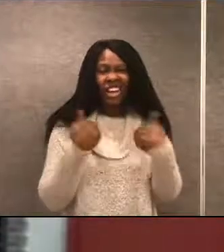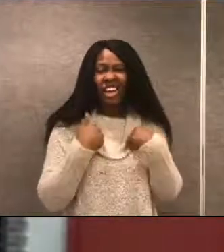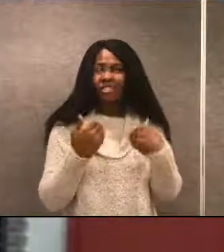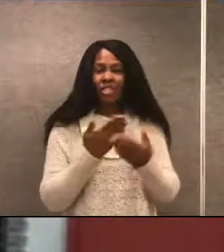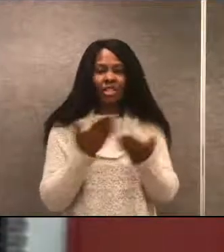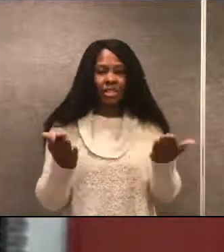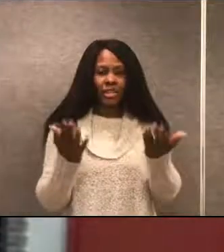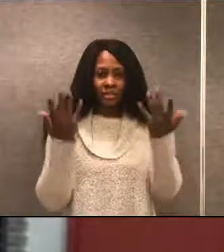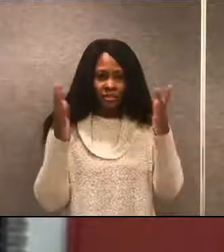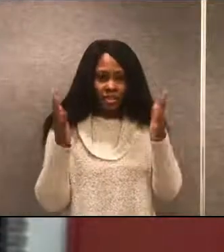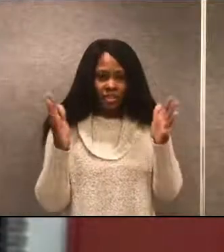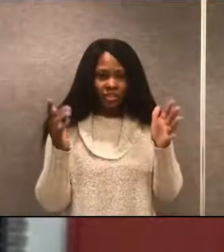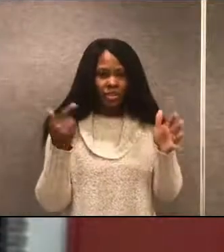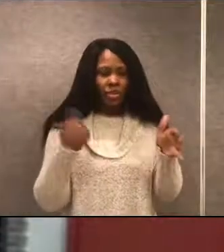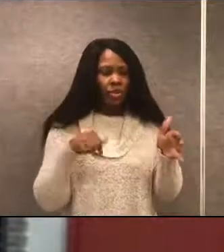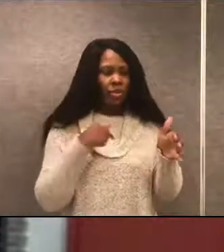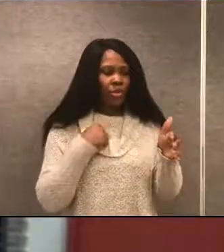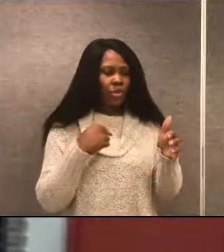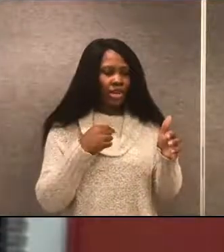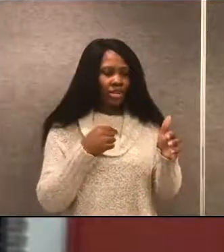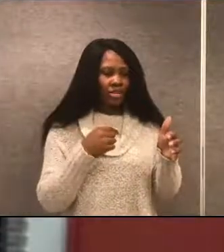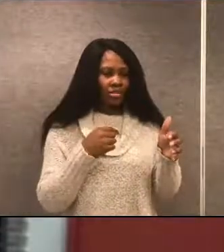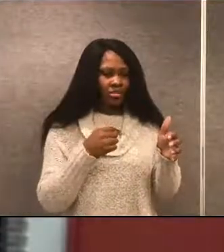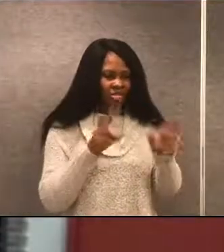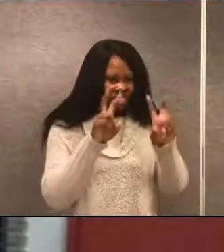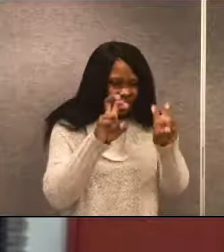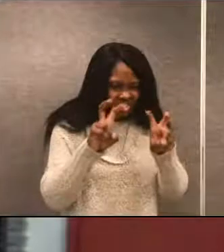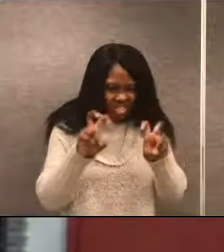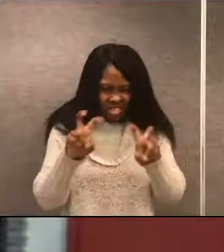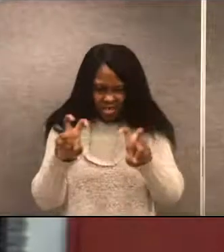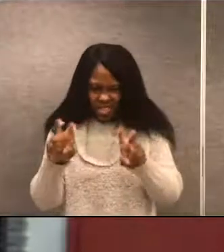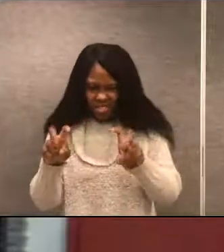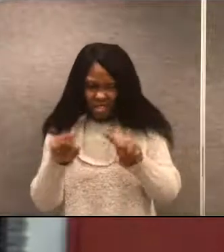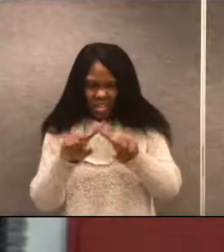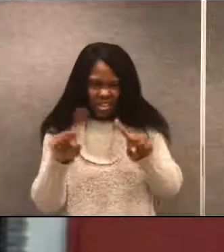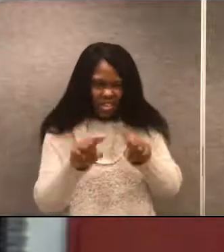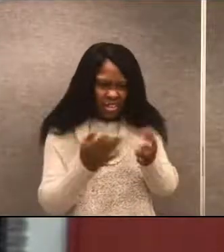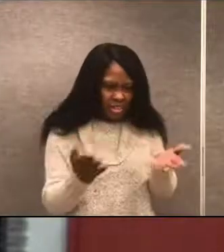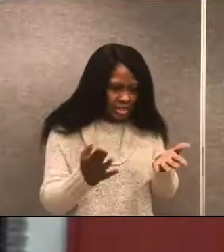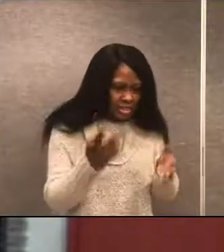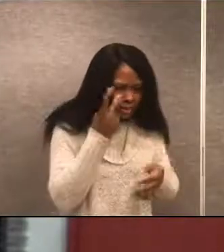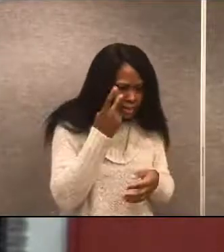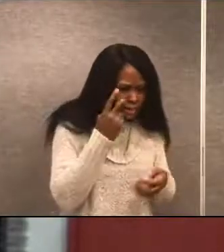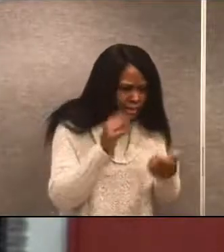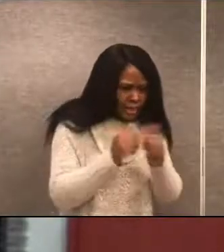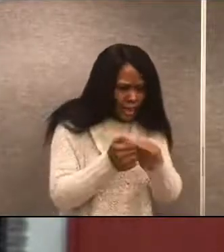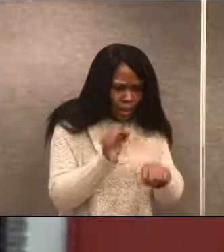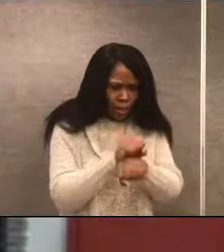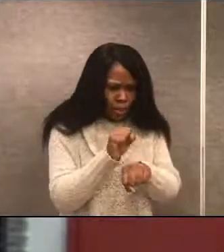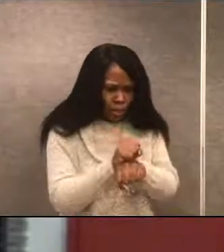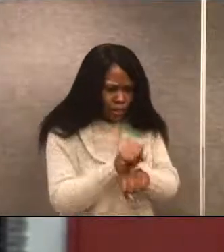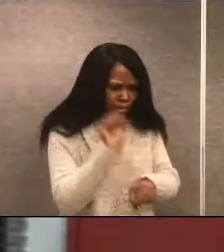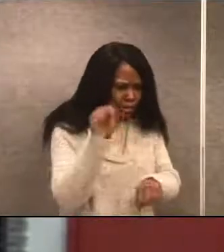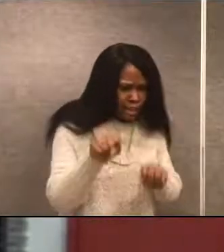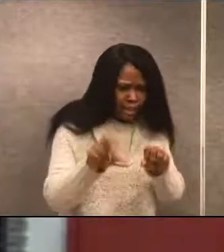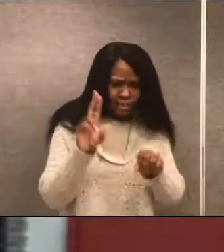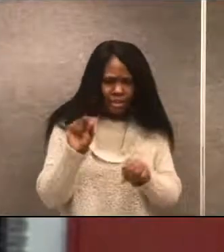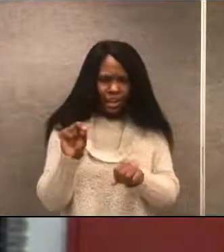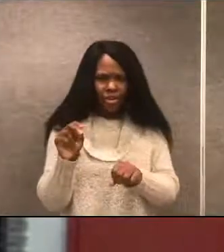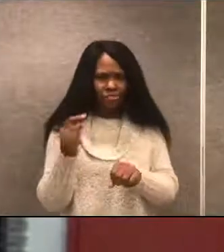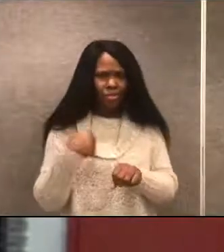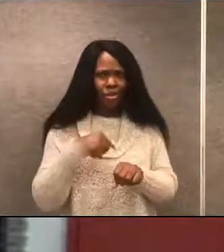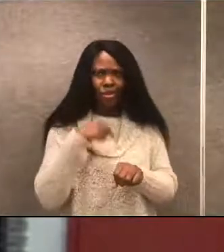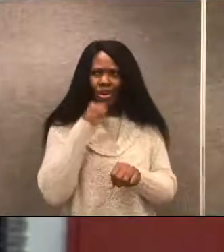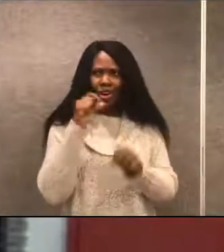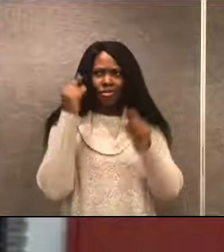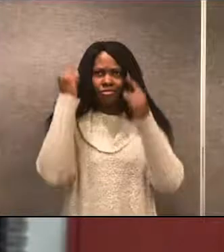with our building administrators to let them see where things have been implemented or not implemented. One of the things about when everyone is